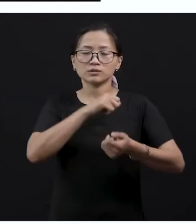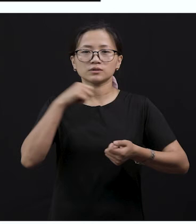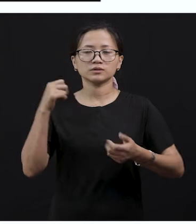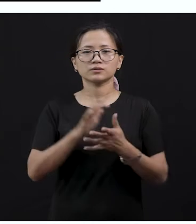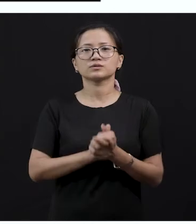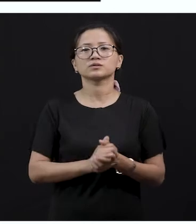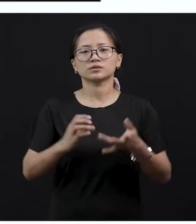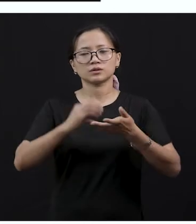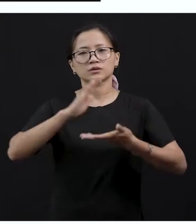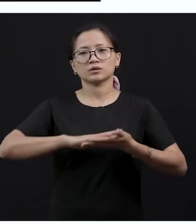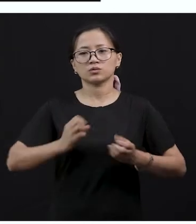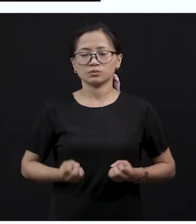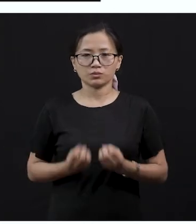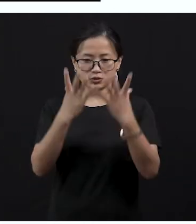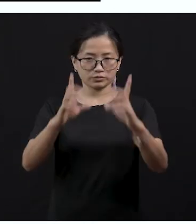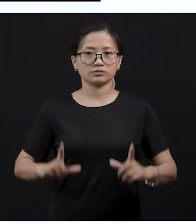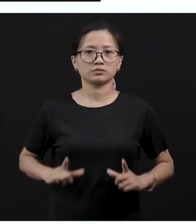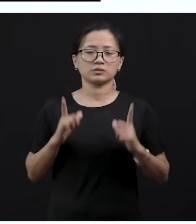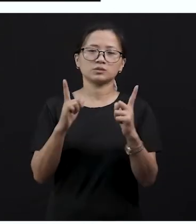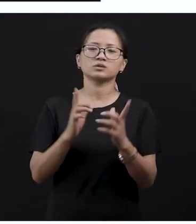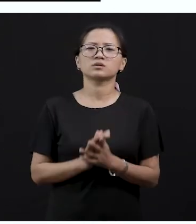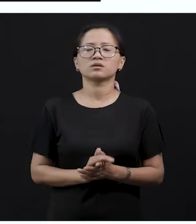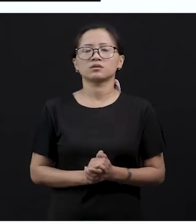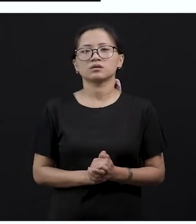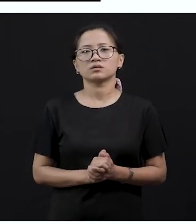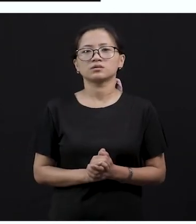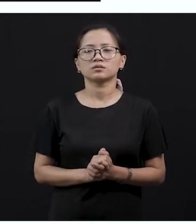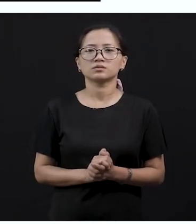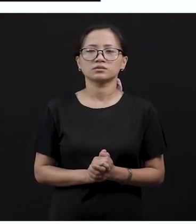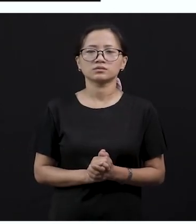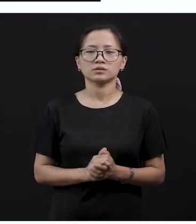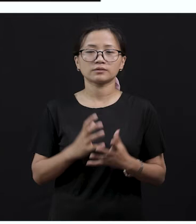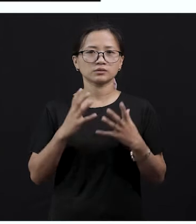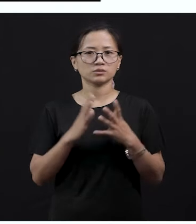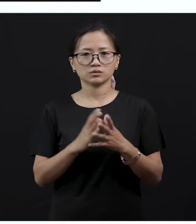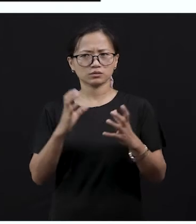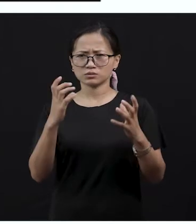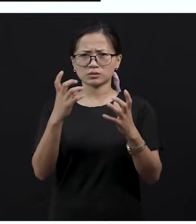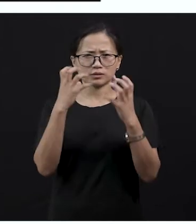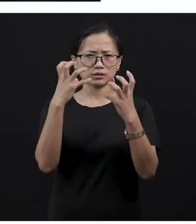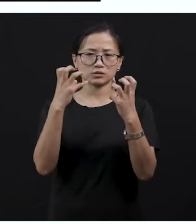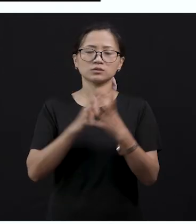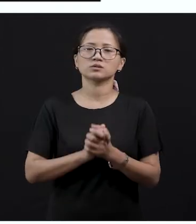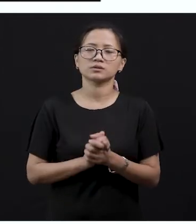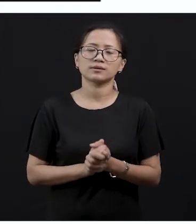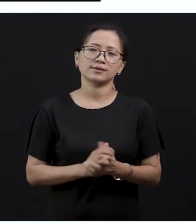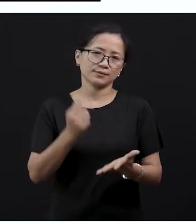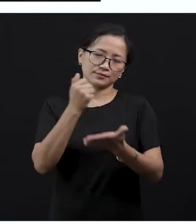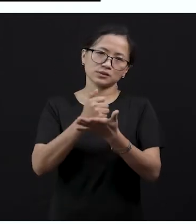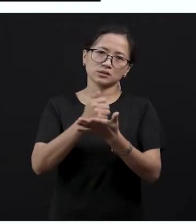by burning alive. So it was very horrible, it was very dangerous, and